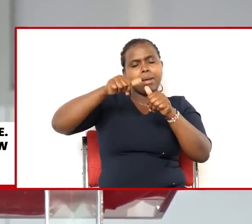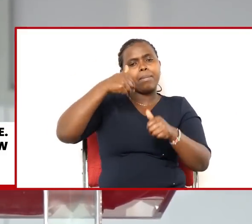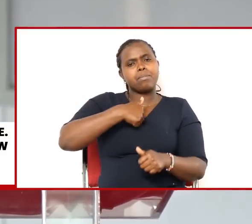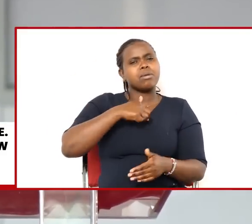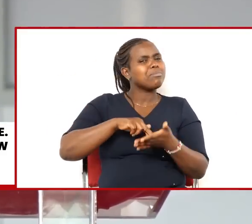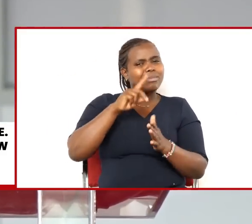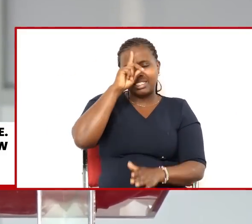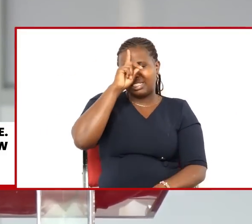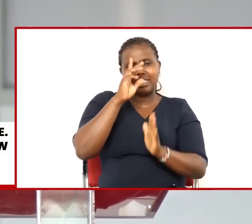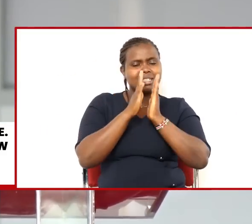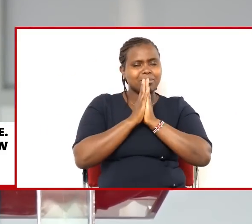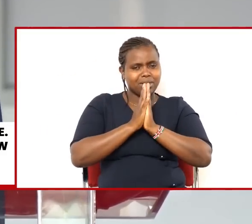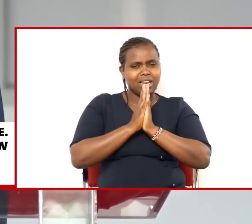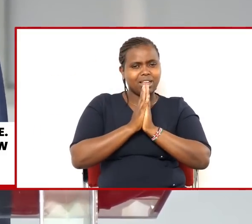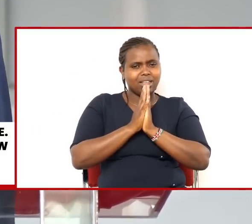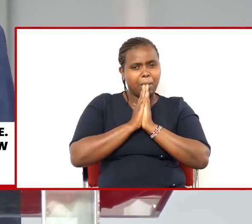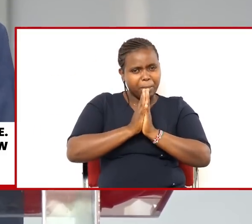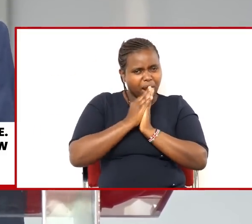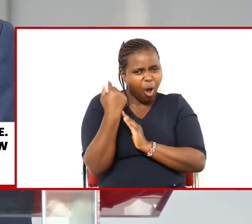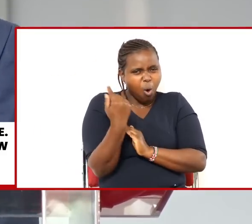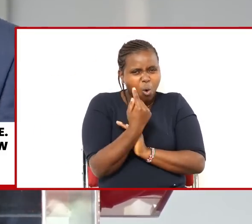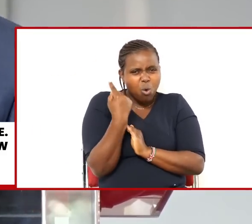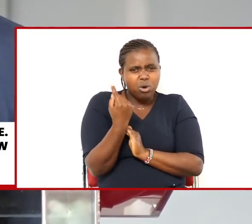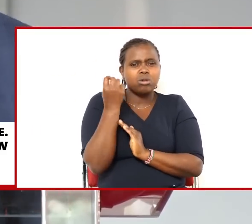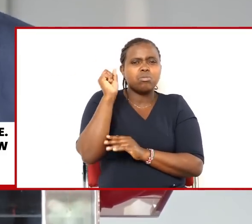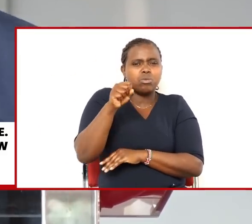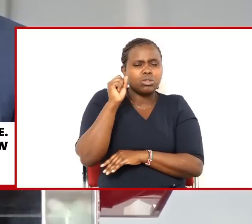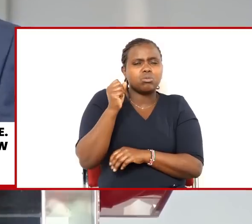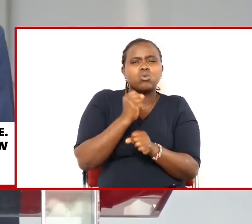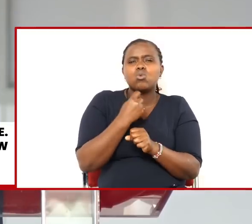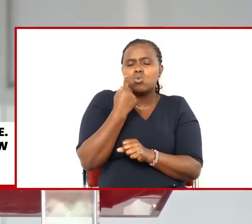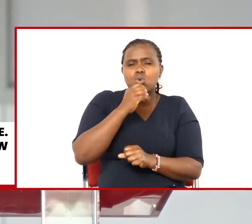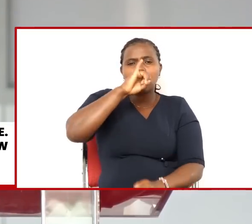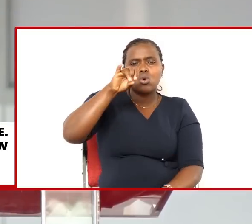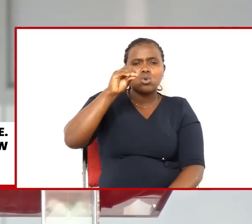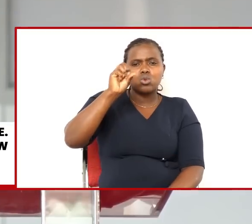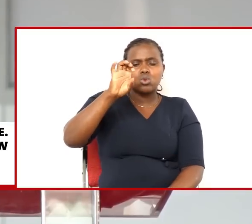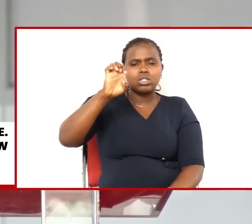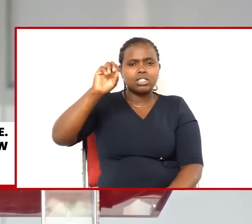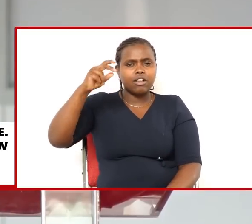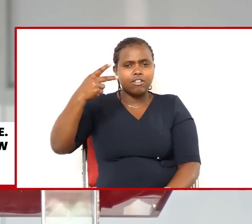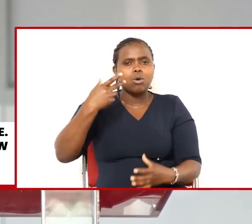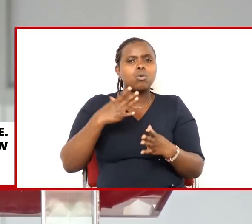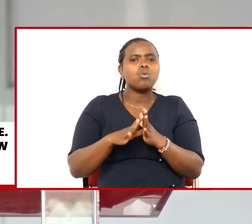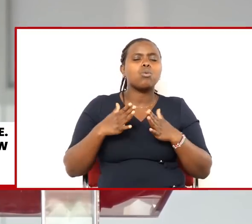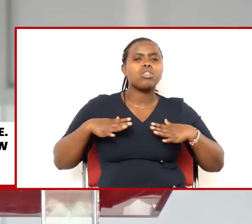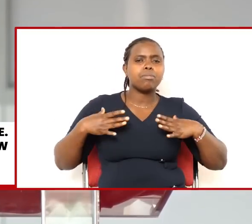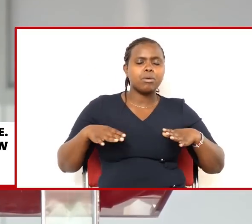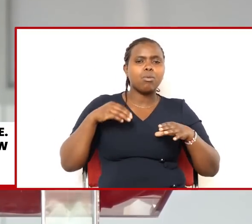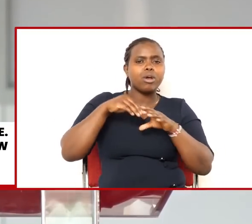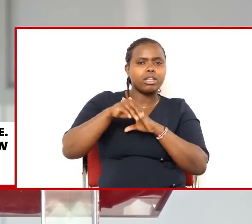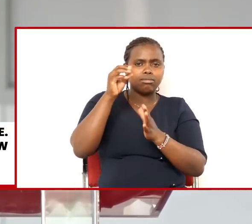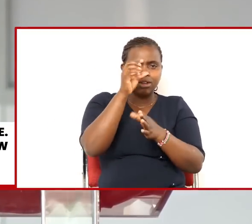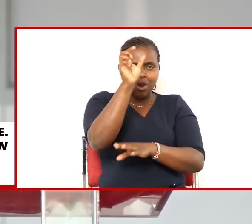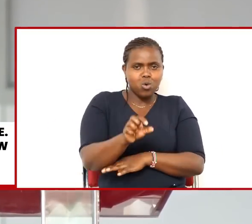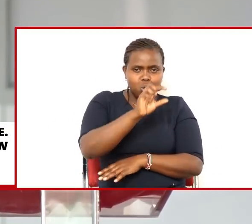very serious prayer. A prayer that was only made by Joseph and the thief on the cross, and